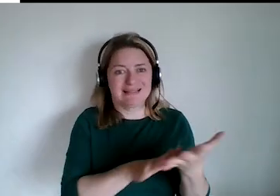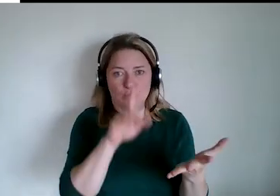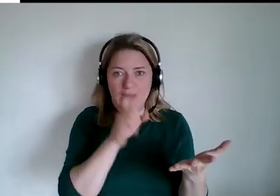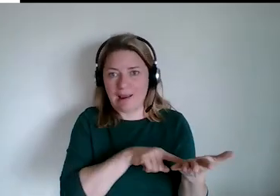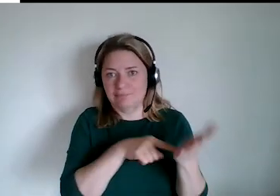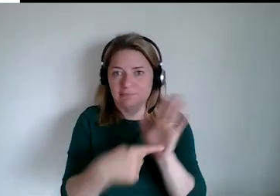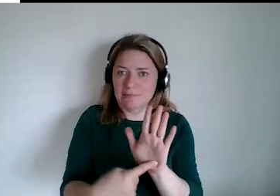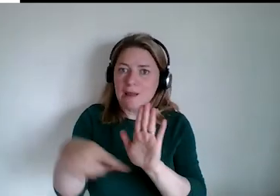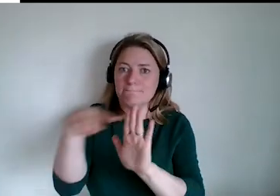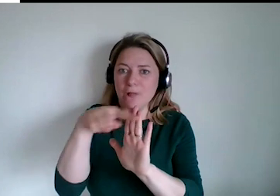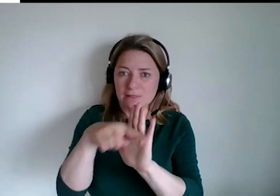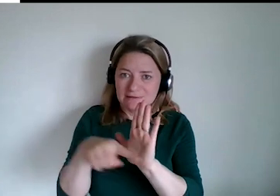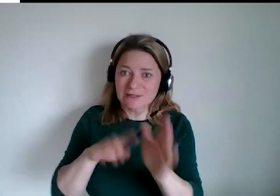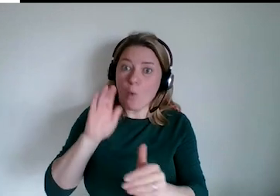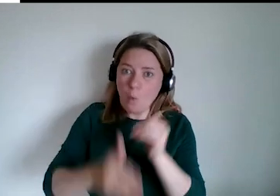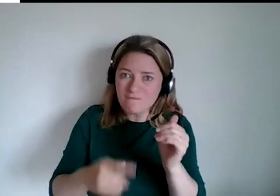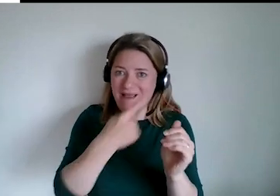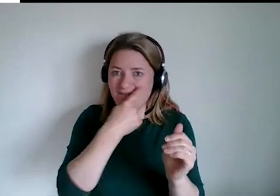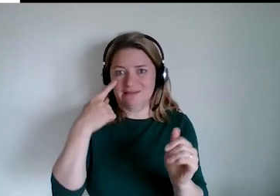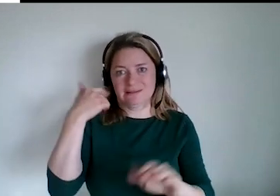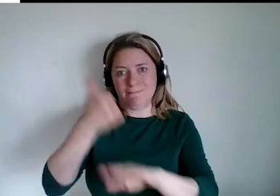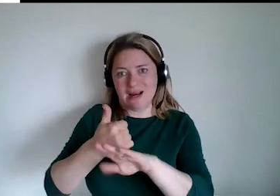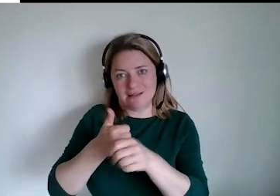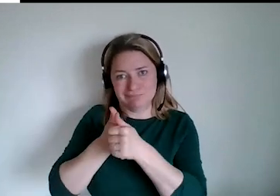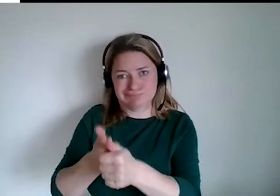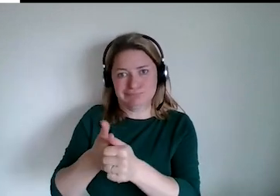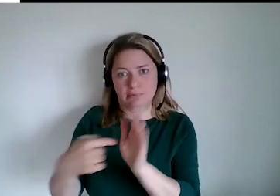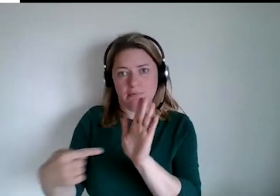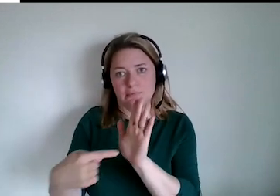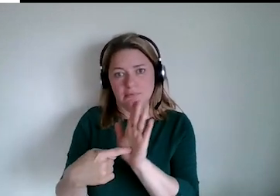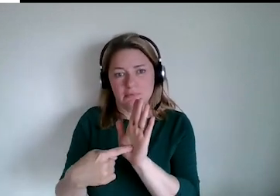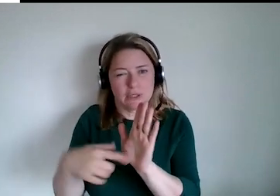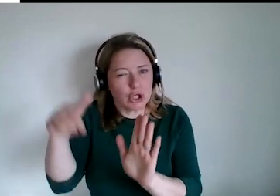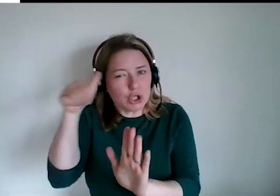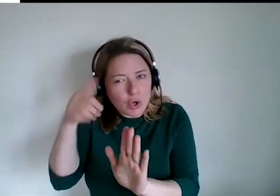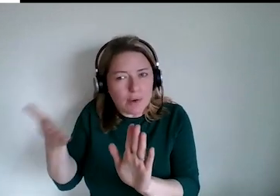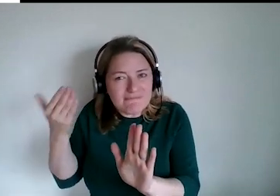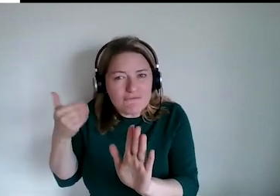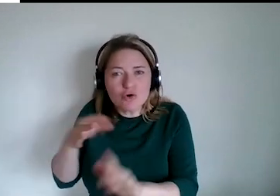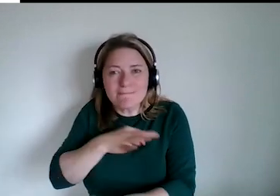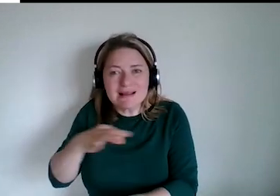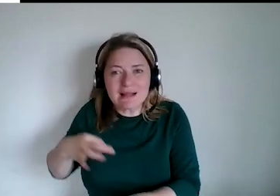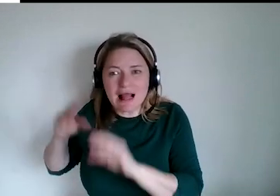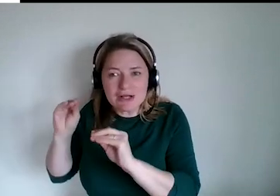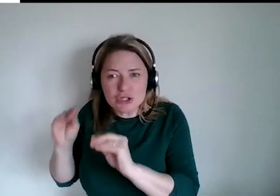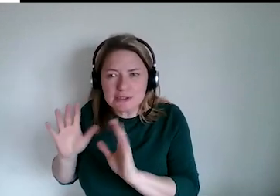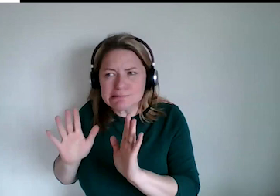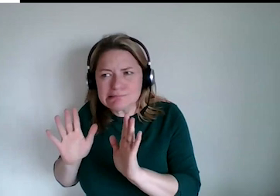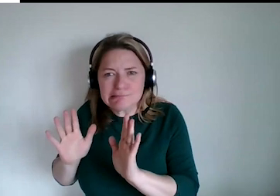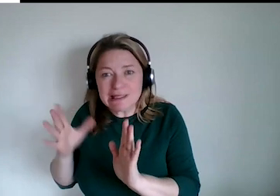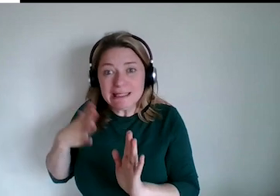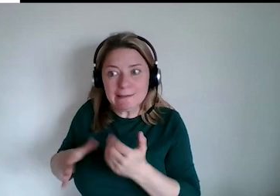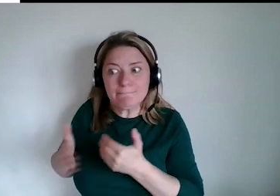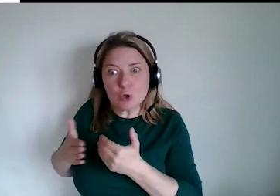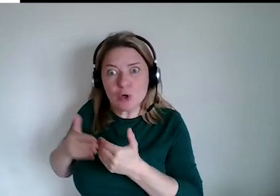policy. Those of you that have seen various fiascos along the way will see that we often in medical education say, probably let's have a few more of